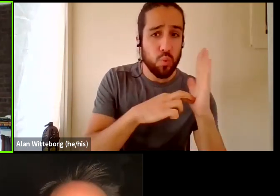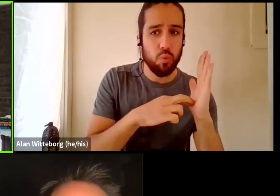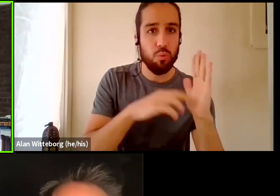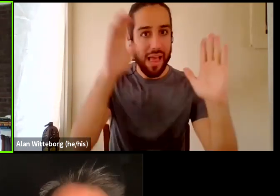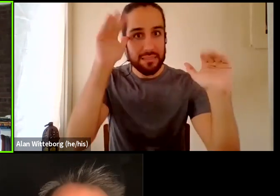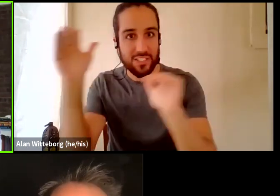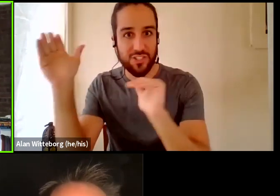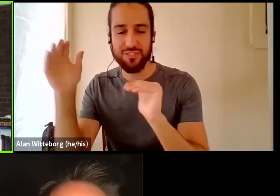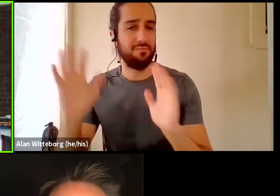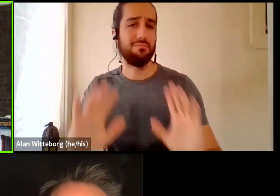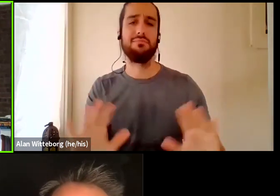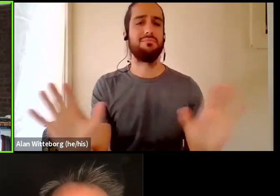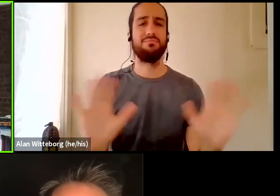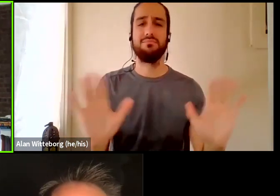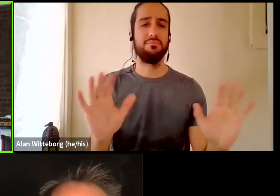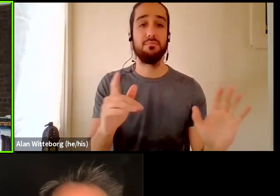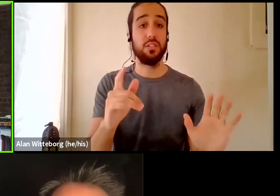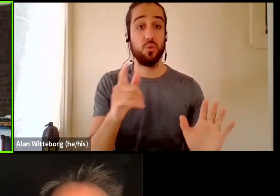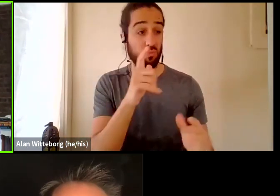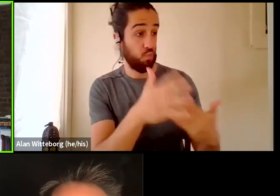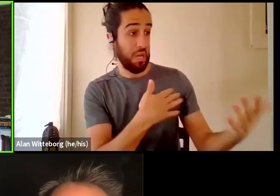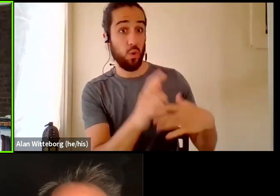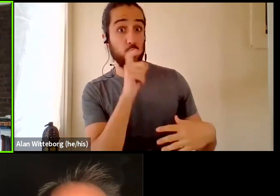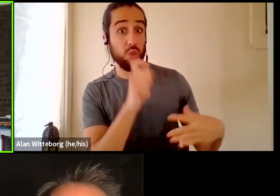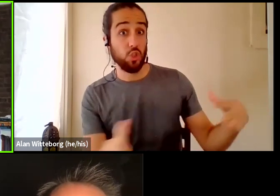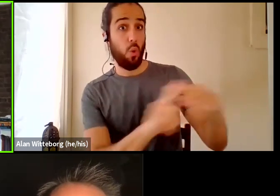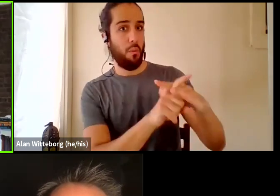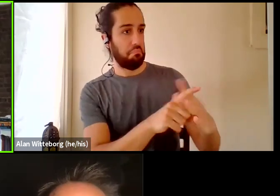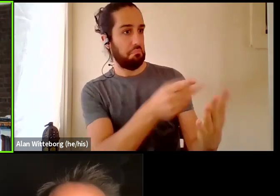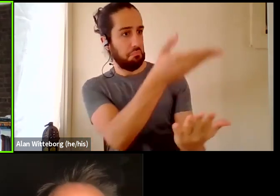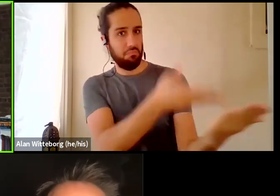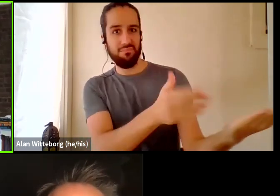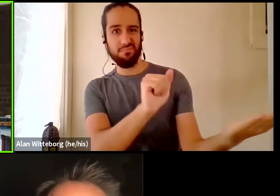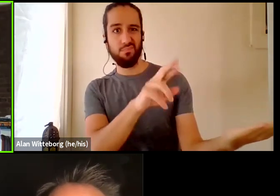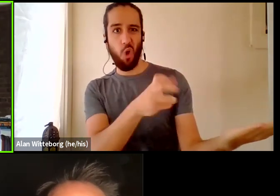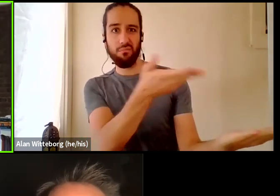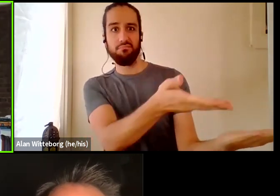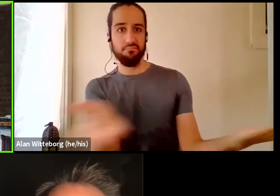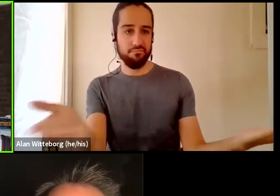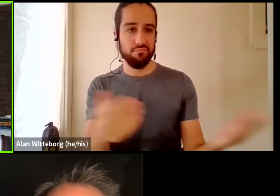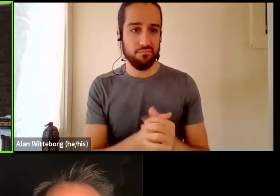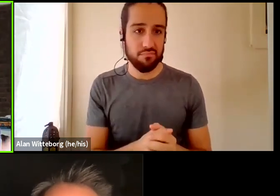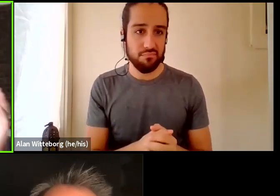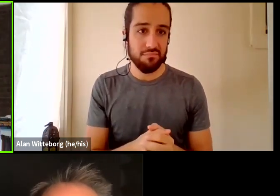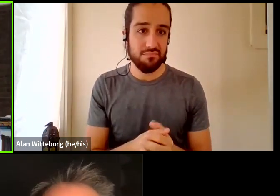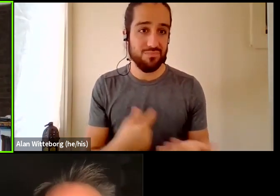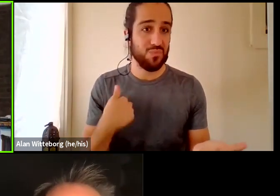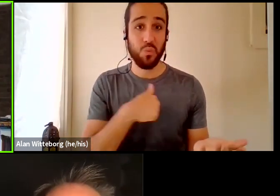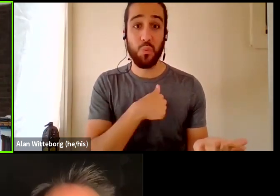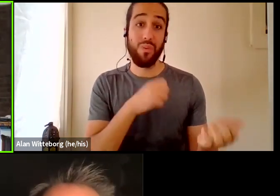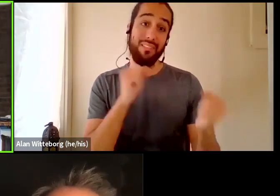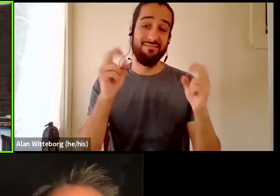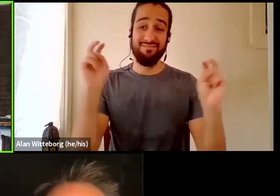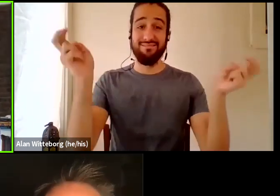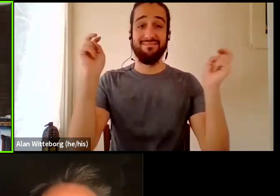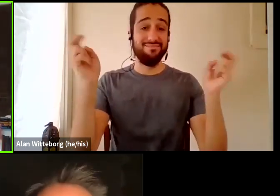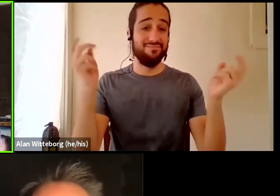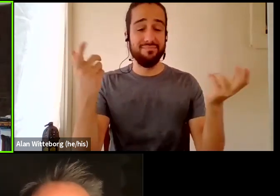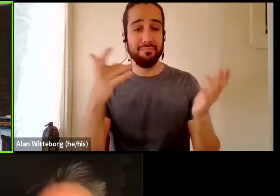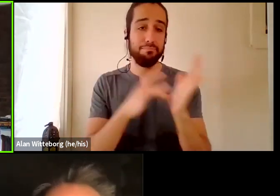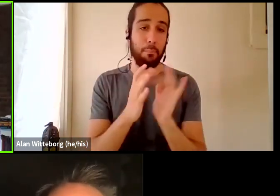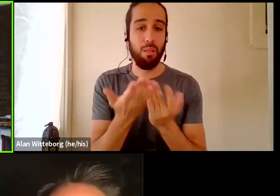is who shows up. And, you know, it's loaves and fish, you know, to get biblical here. It's like we can feed everybody. And so